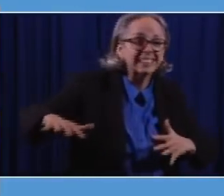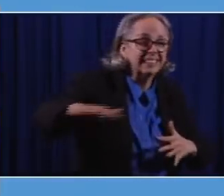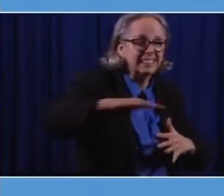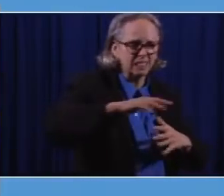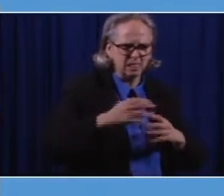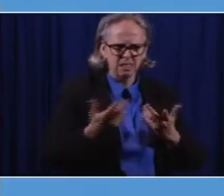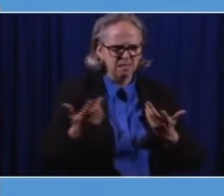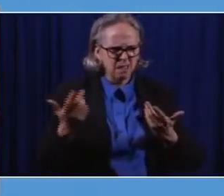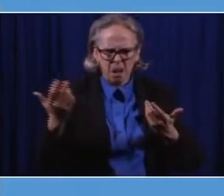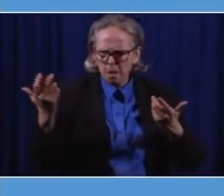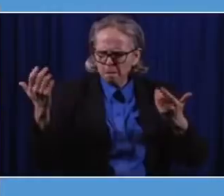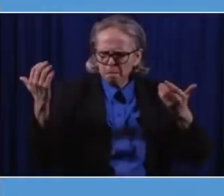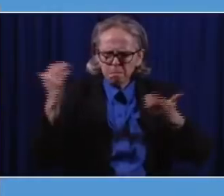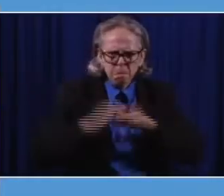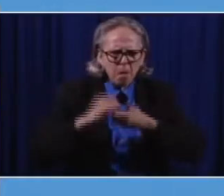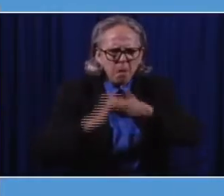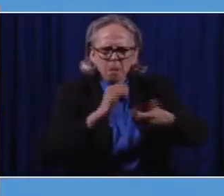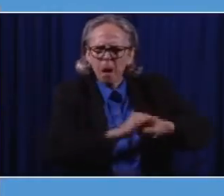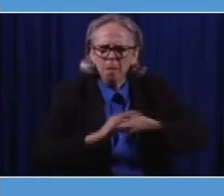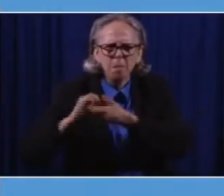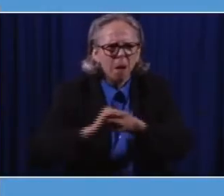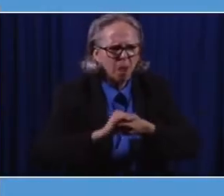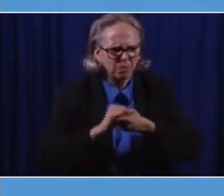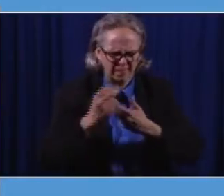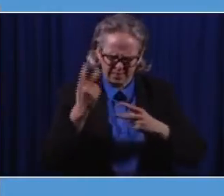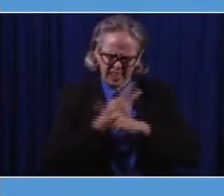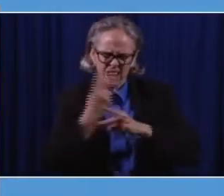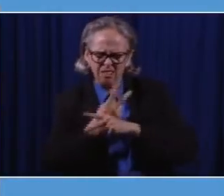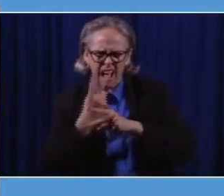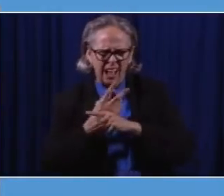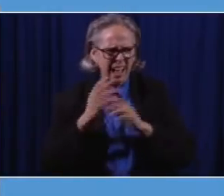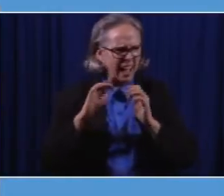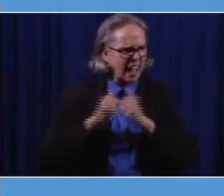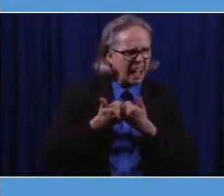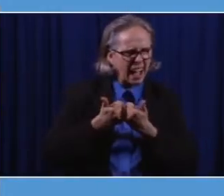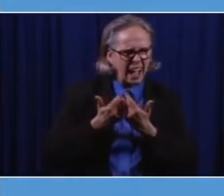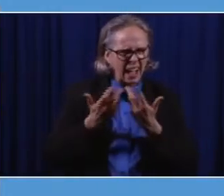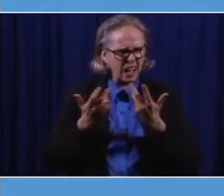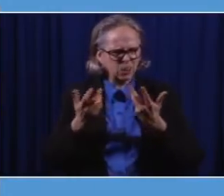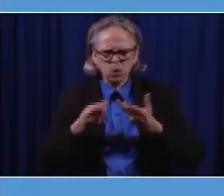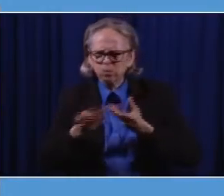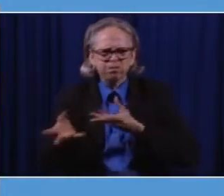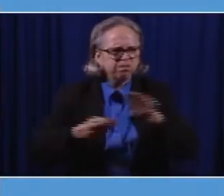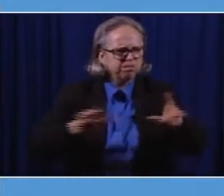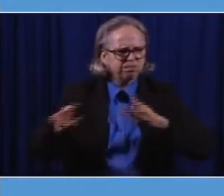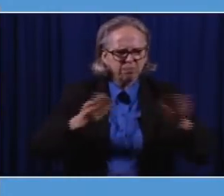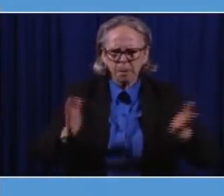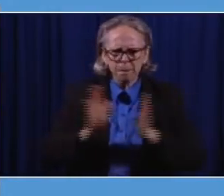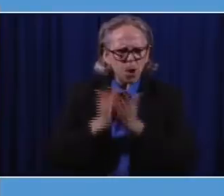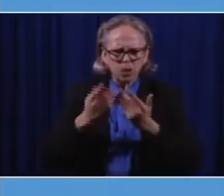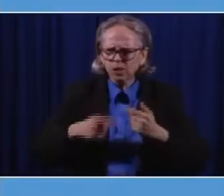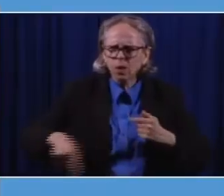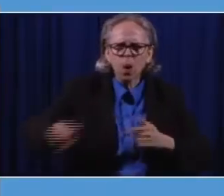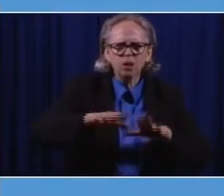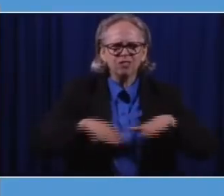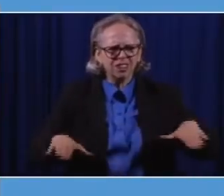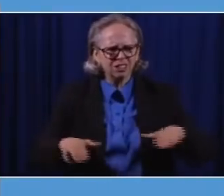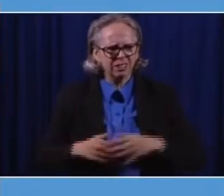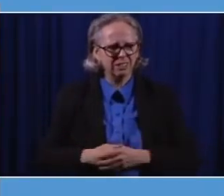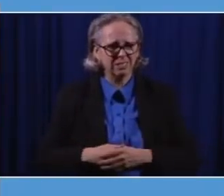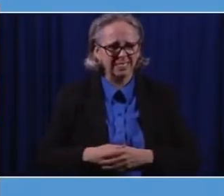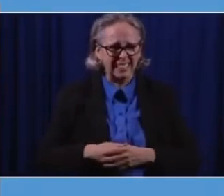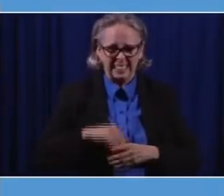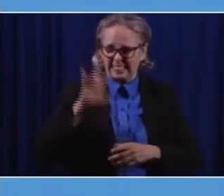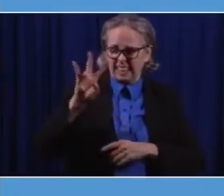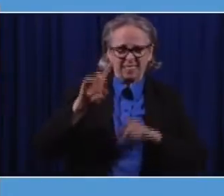and figuring out ways to put these books in children's hands. And all 7 of our counties are in Appalachia. And